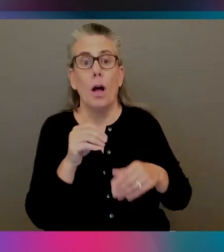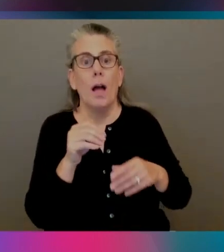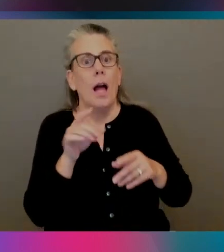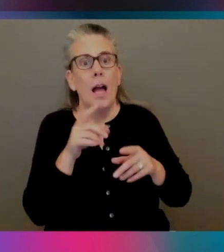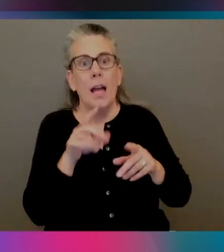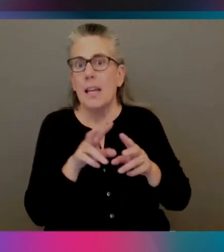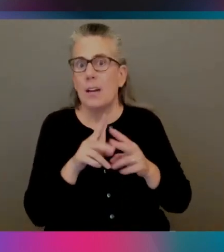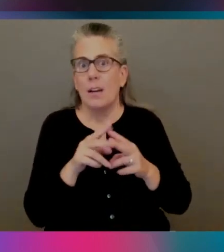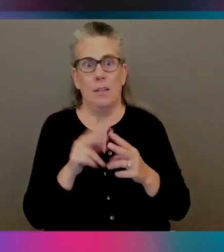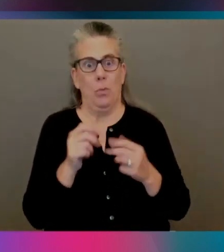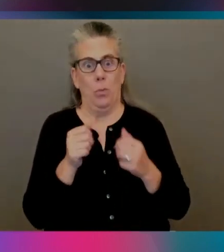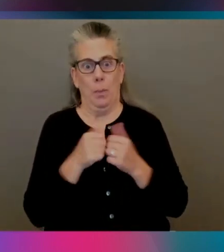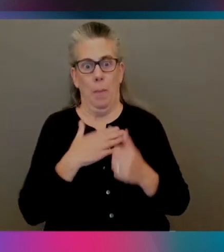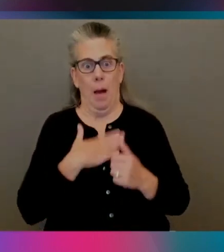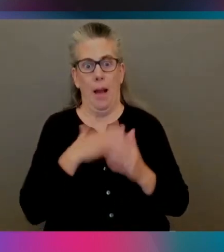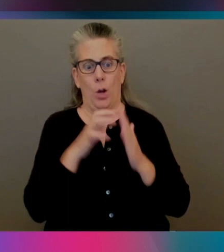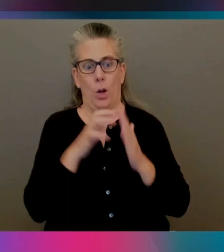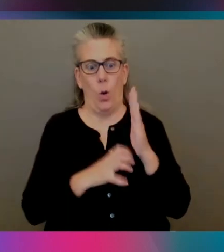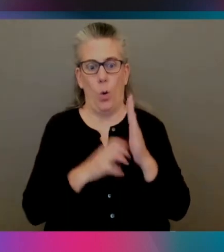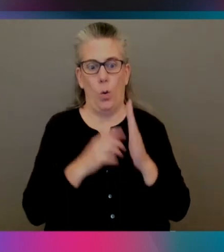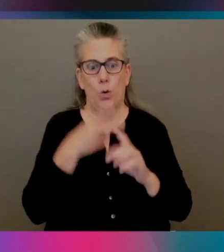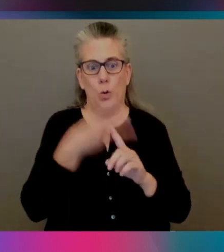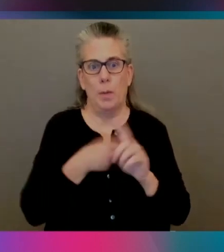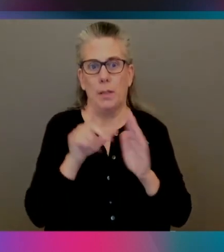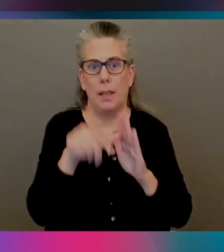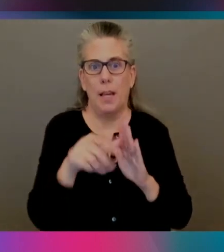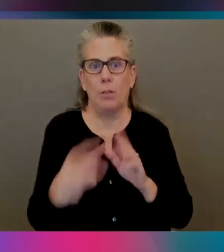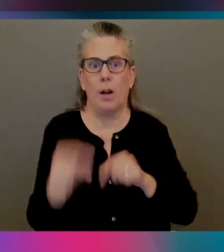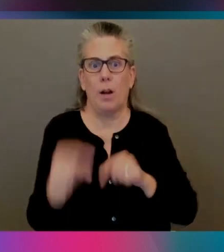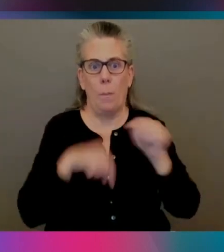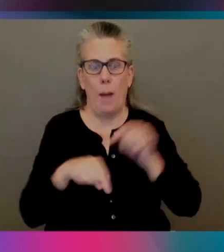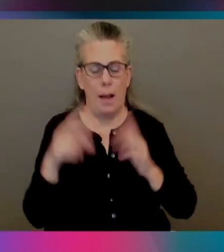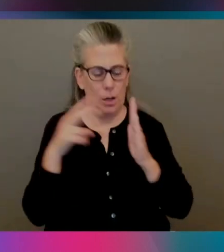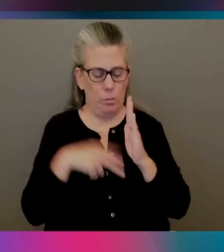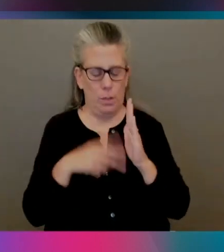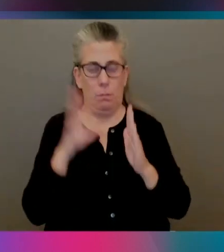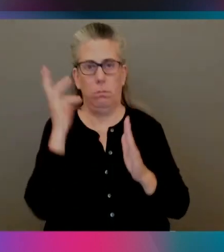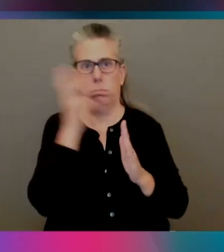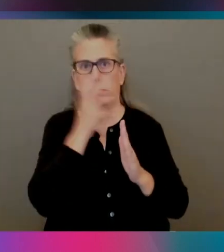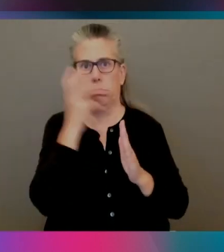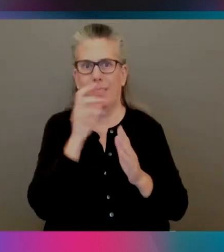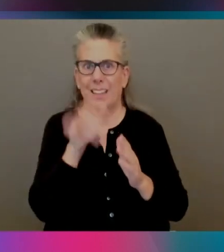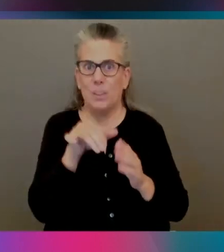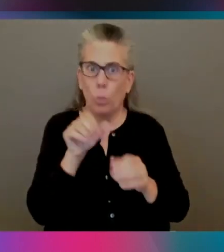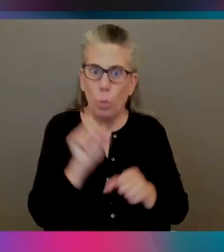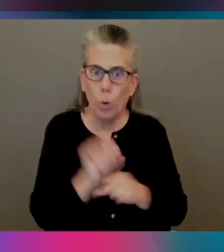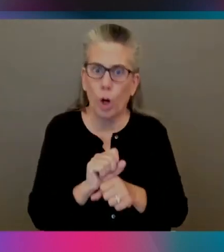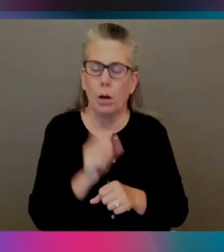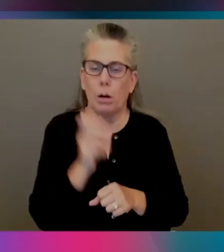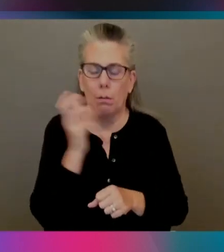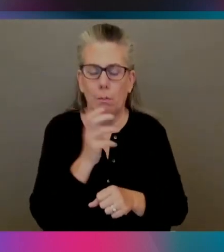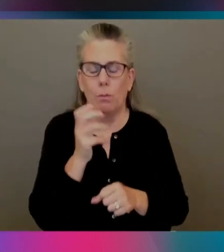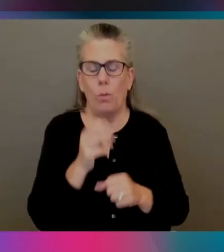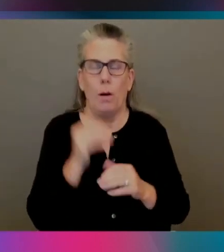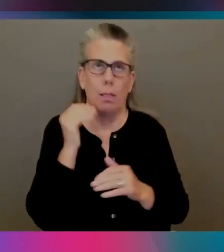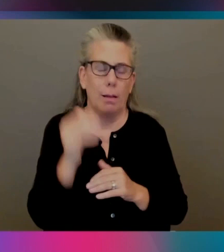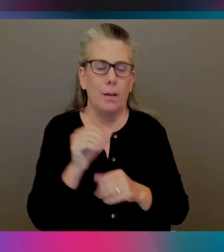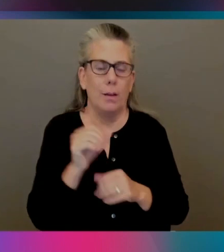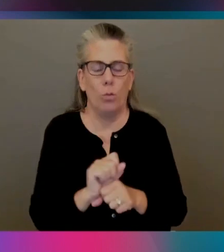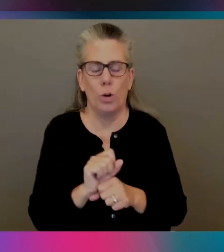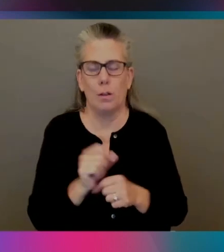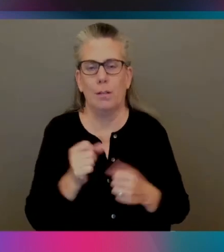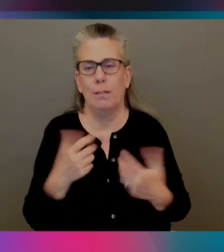didn't put comments. Yeah, So this is magical. programmer I get the most angry with is the past version